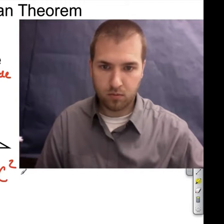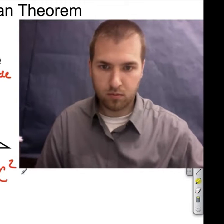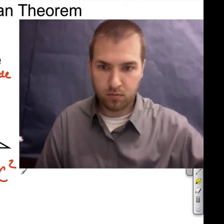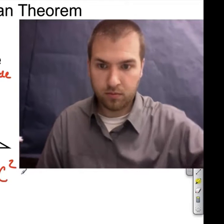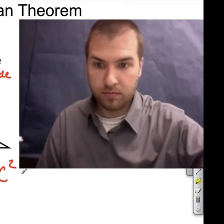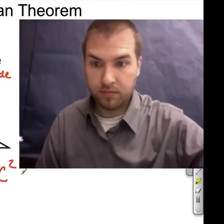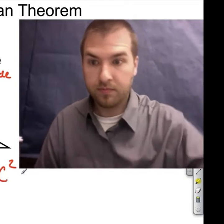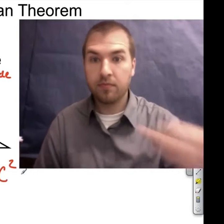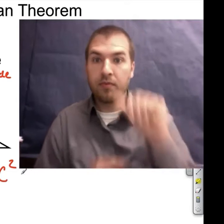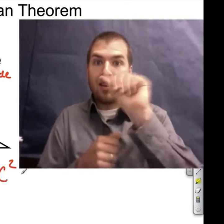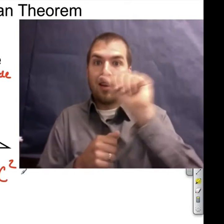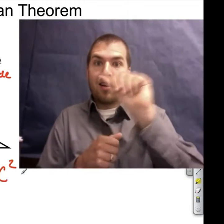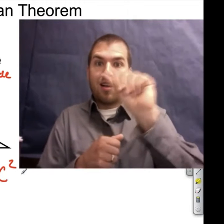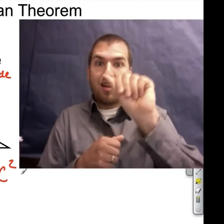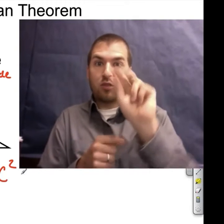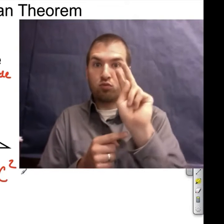c squared.